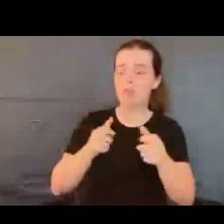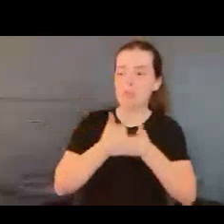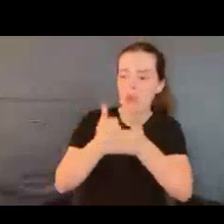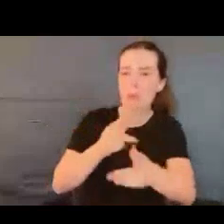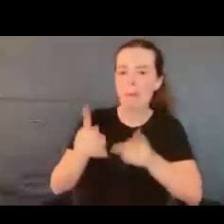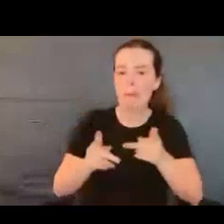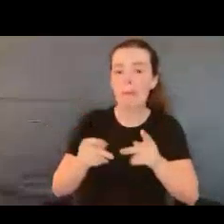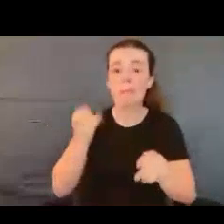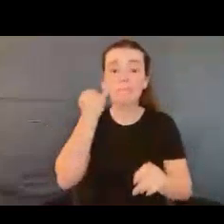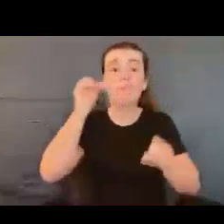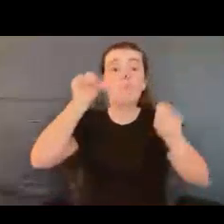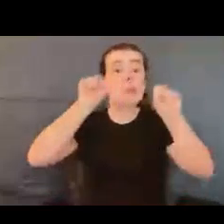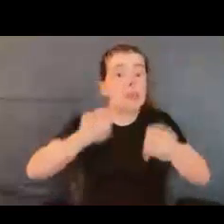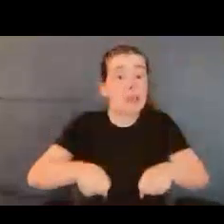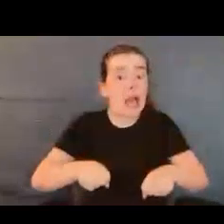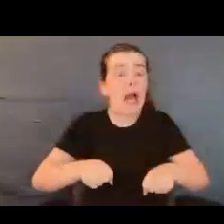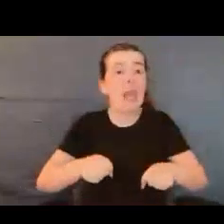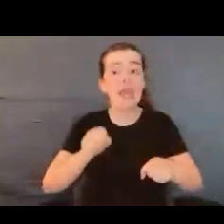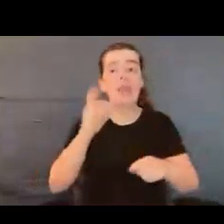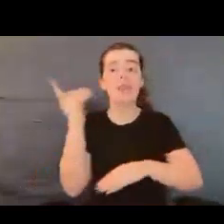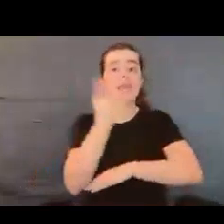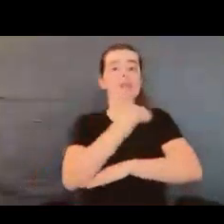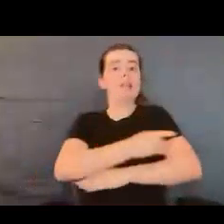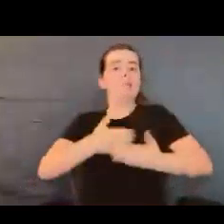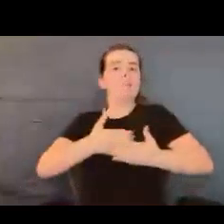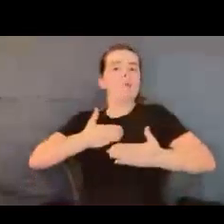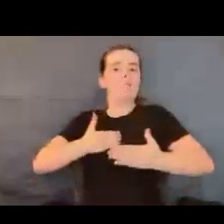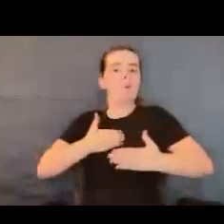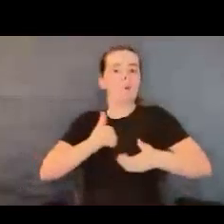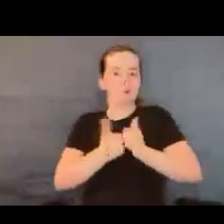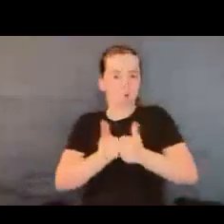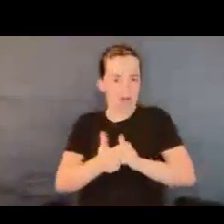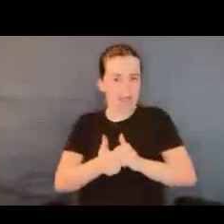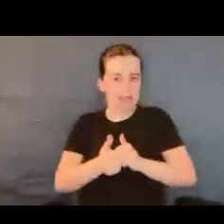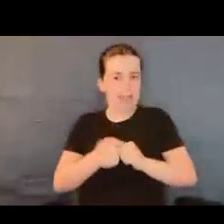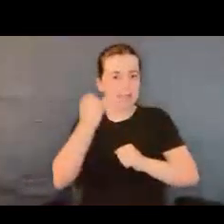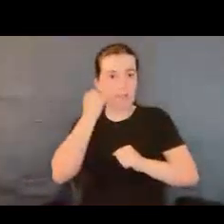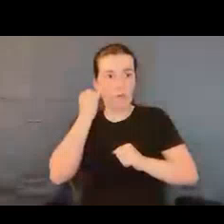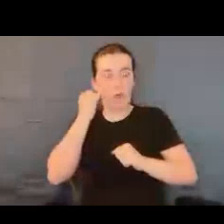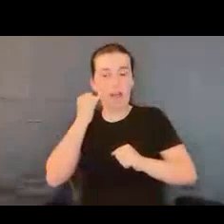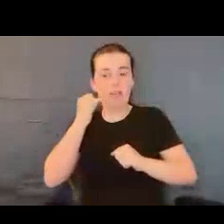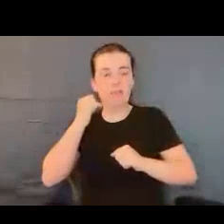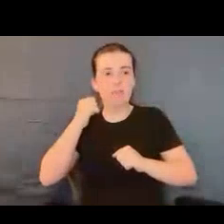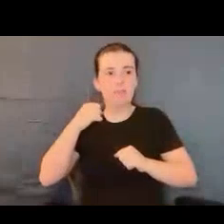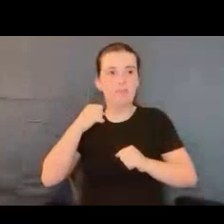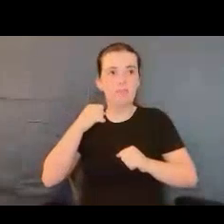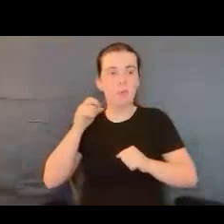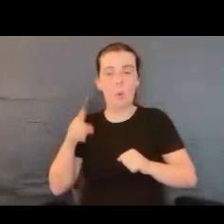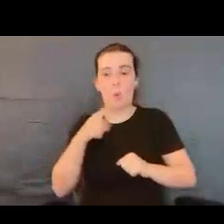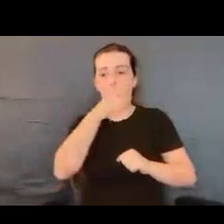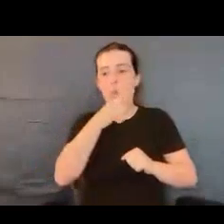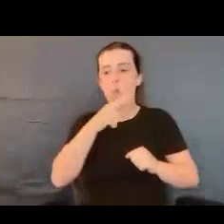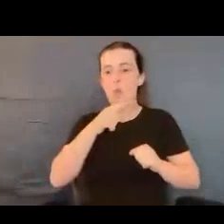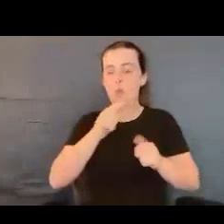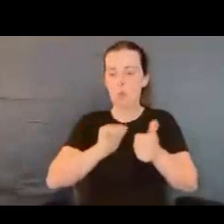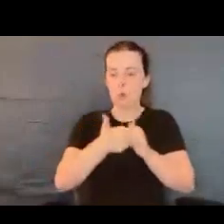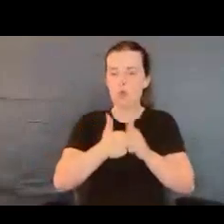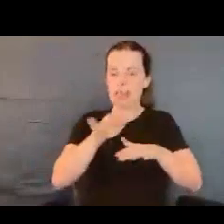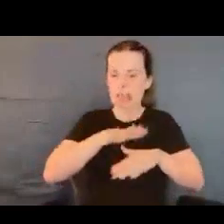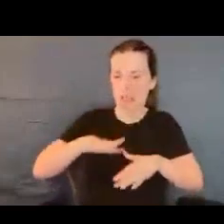up to 8,000 feet the day before the race or 2 days before the race and do a few like 30-second minute pushes with full